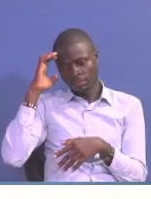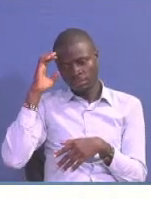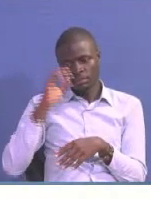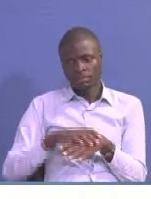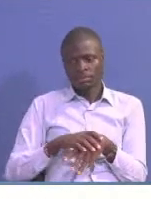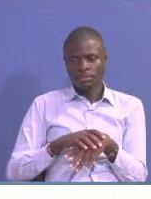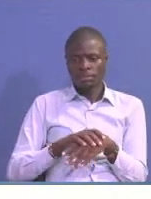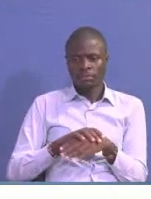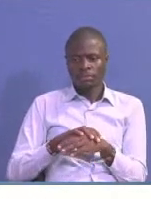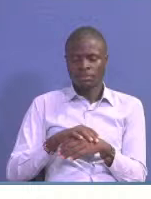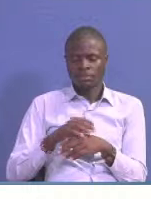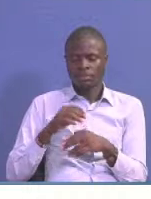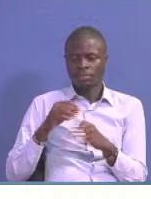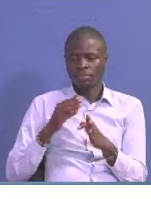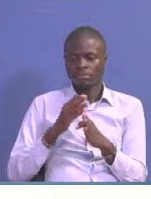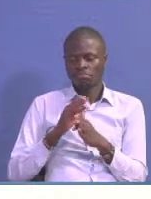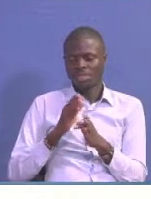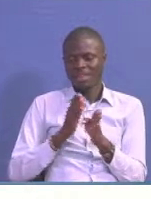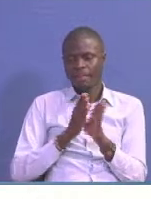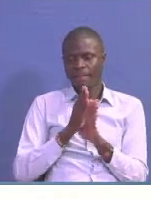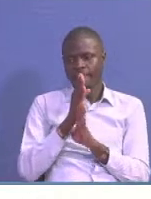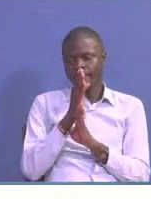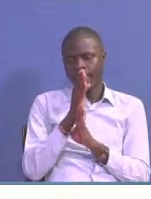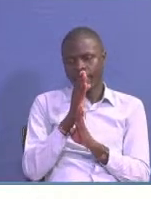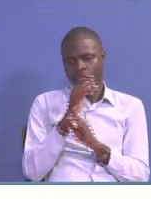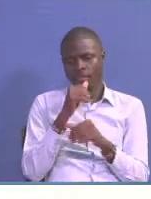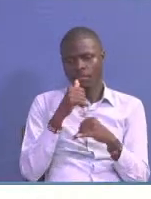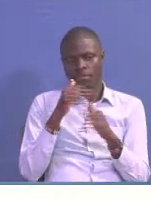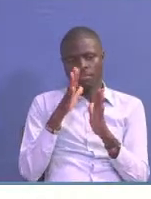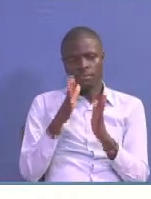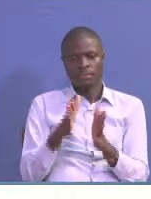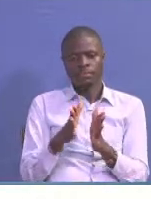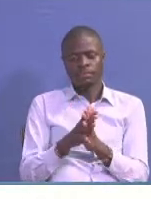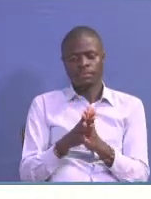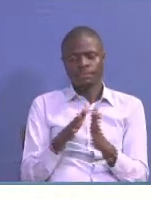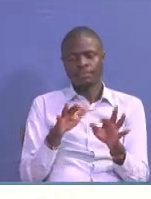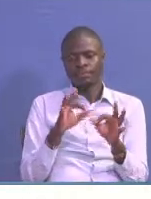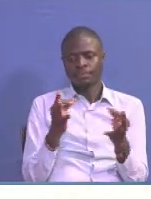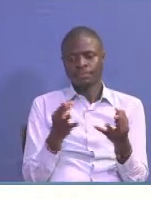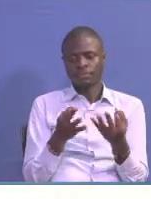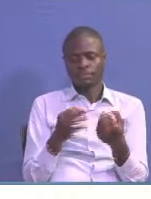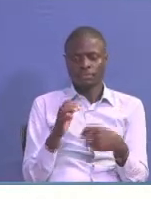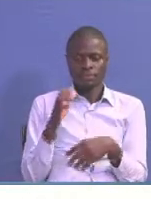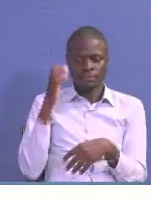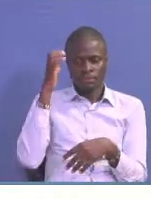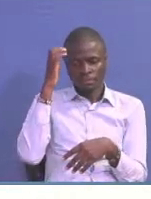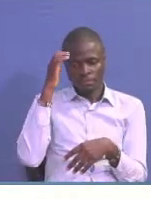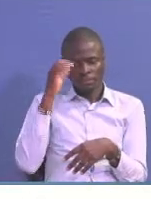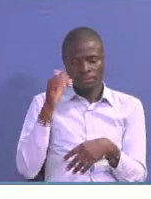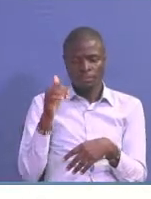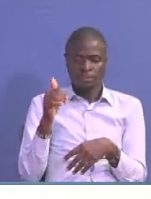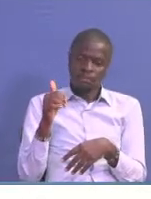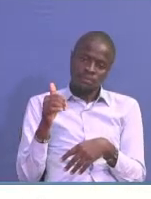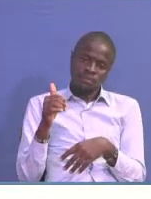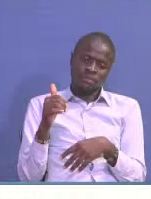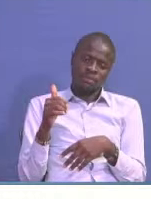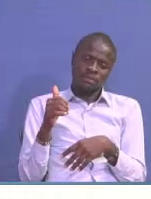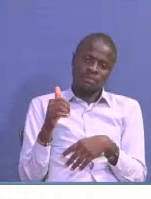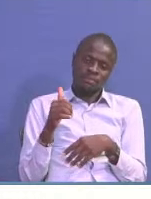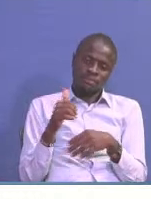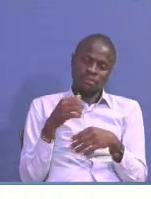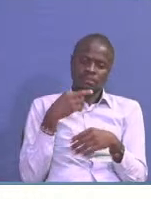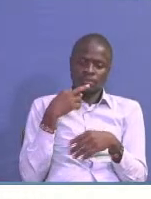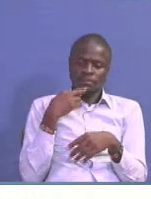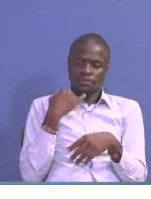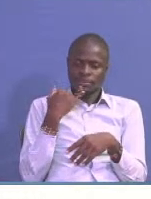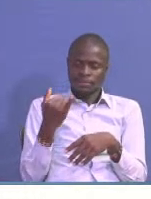have been highlighted as a key and as a major player in the field of education. Also, another key stakeholder that has been